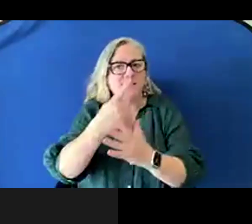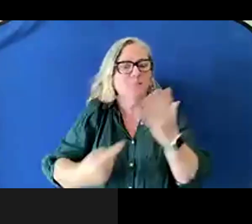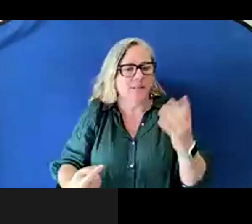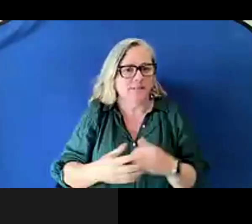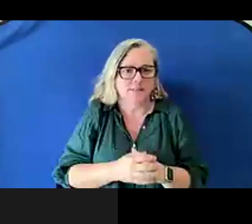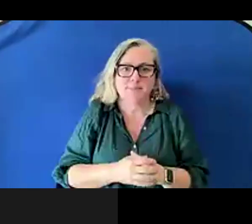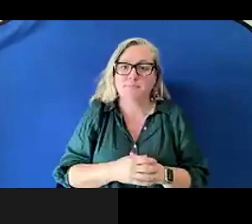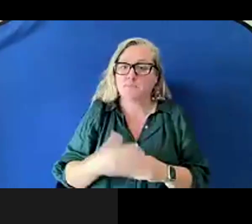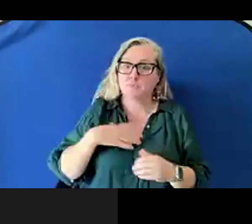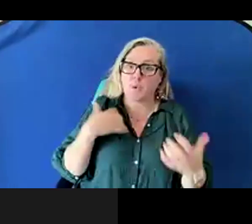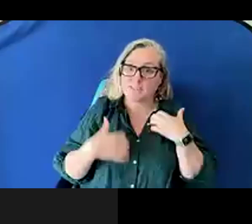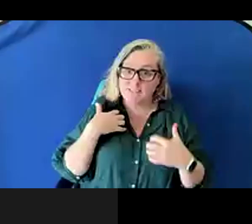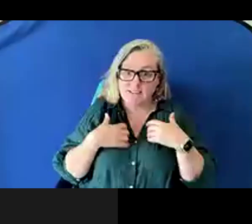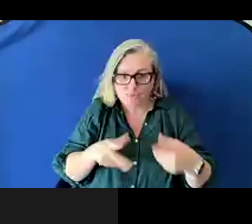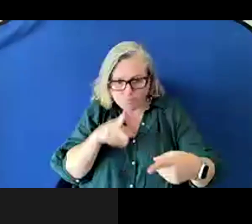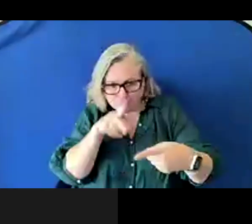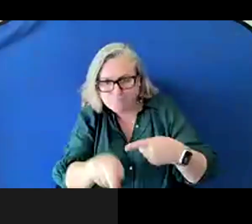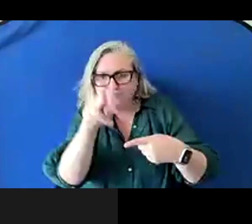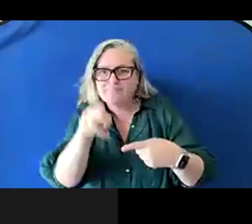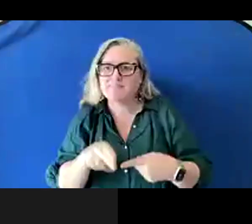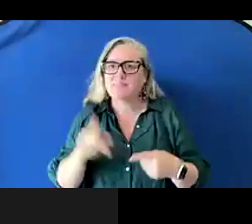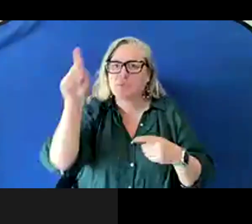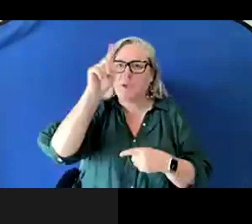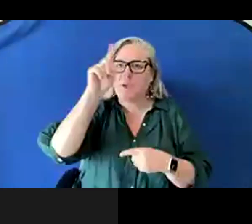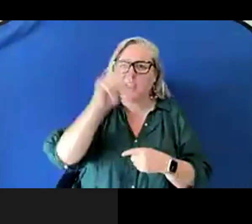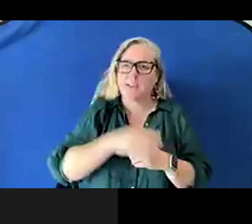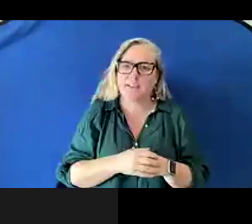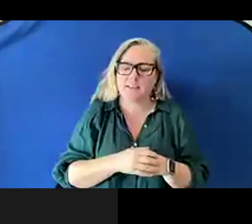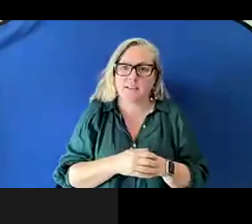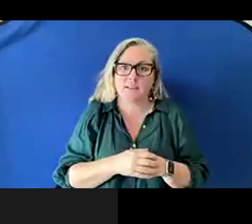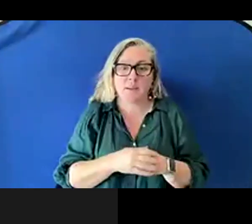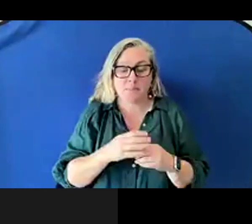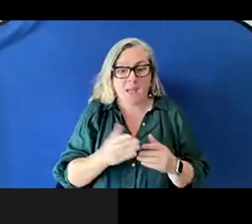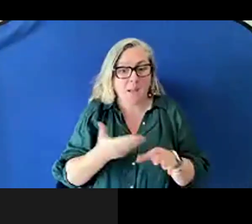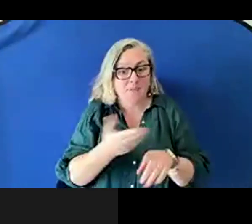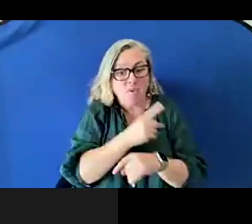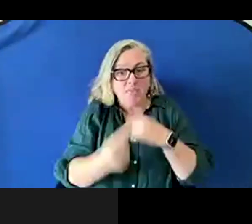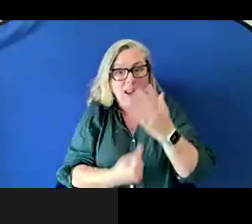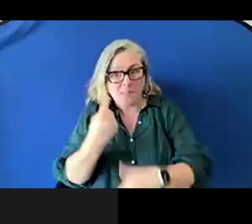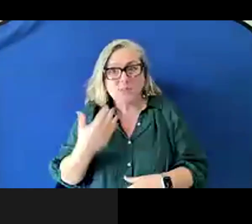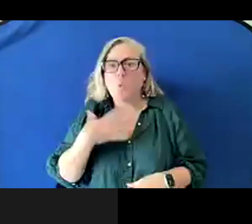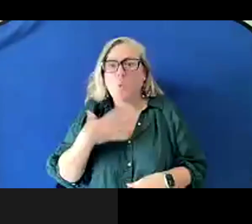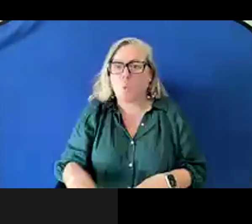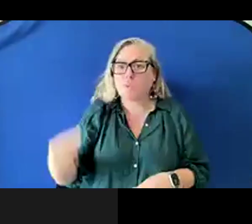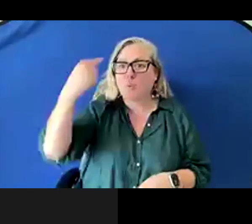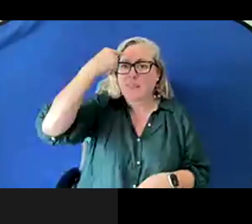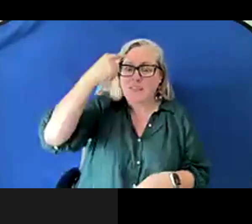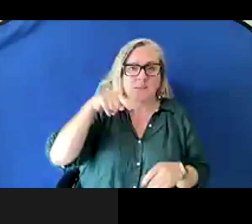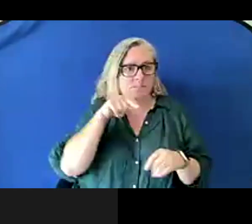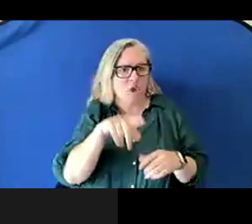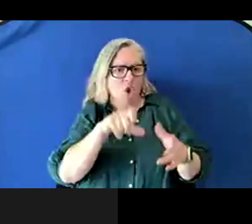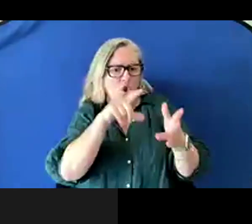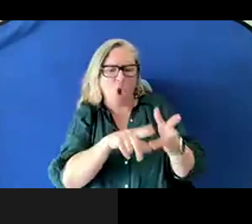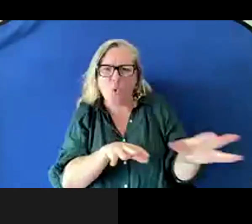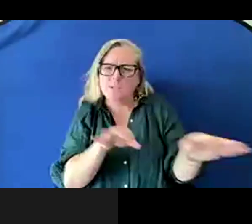these resources today. But before we do that, we really wanted to reflect on what is co-design, what is lived experience, and what is the importance